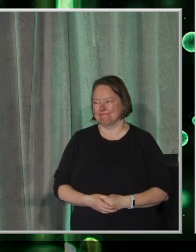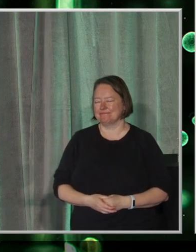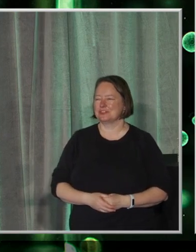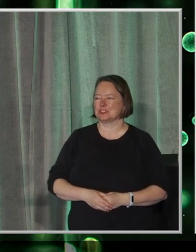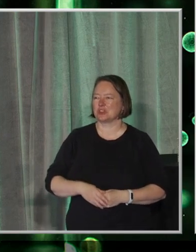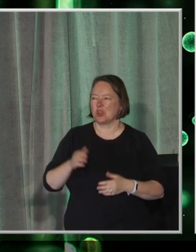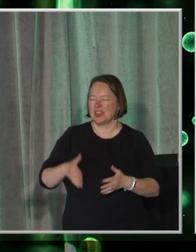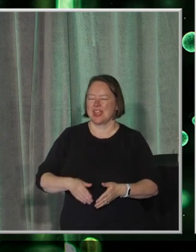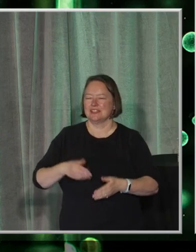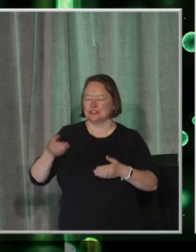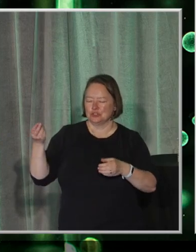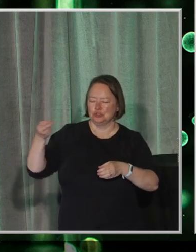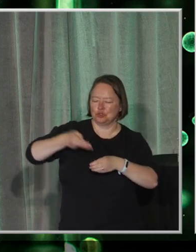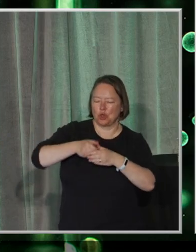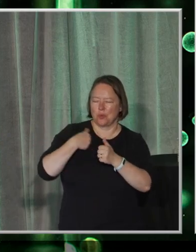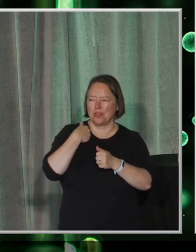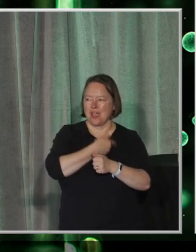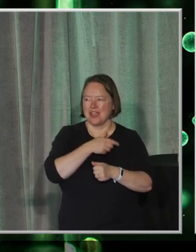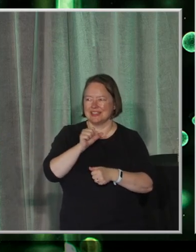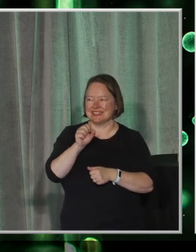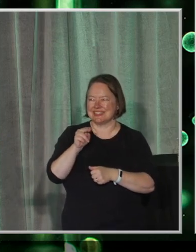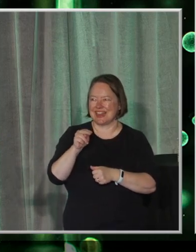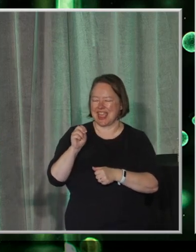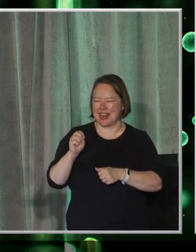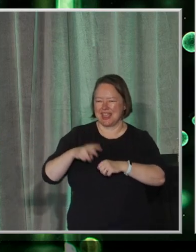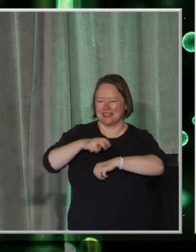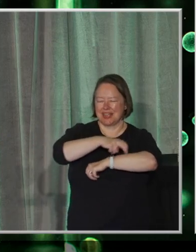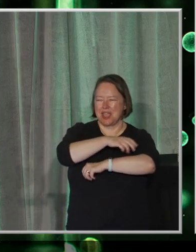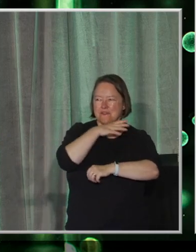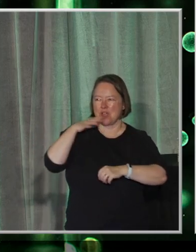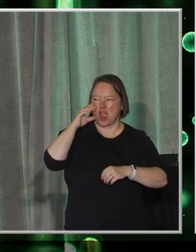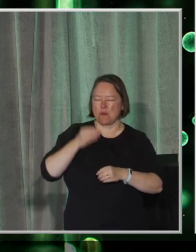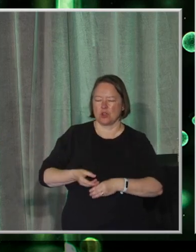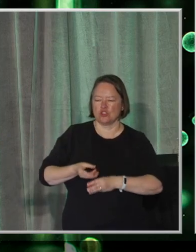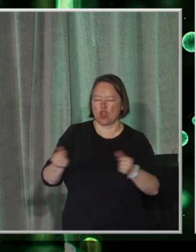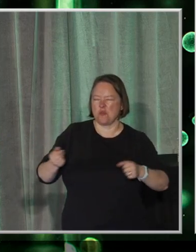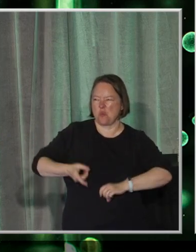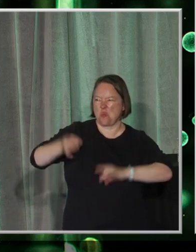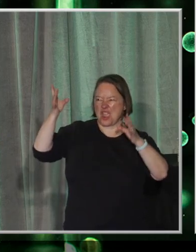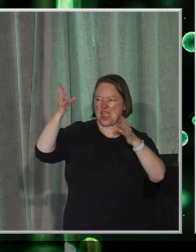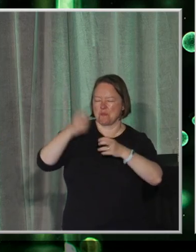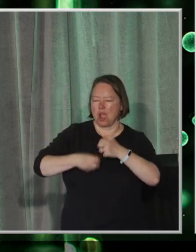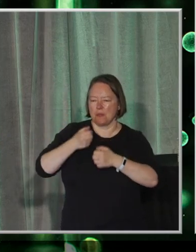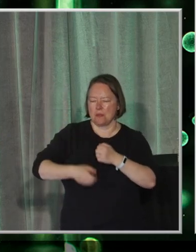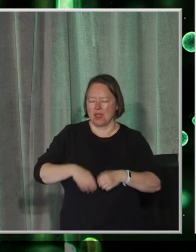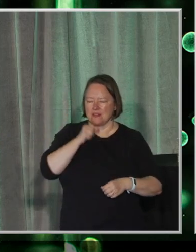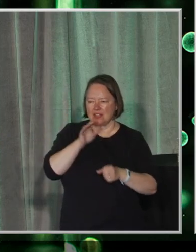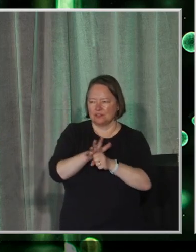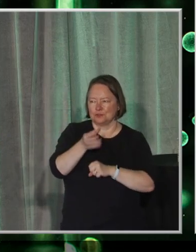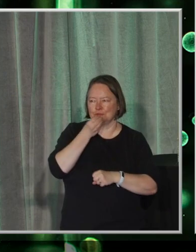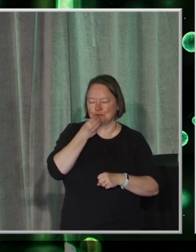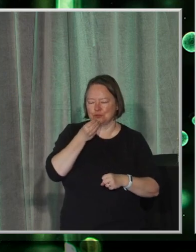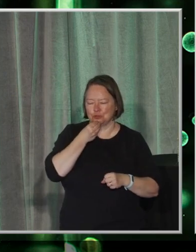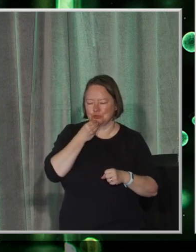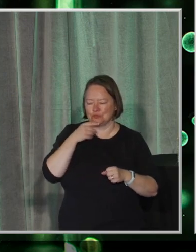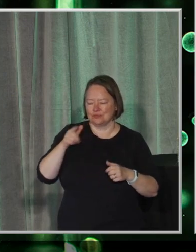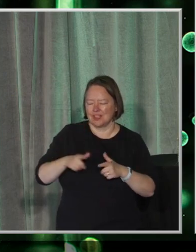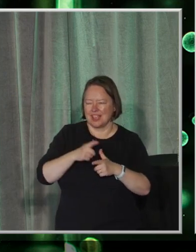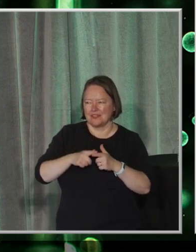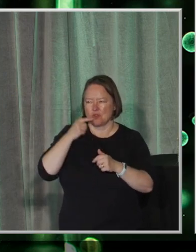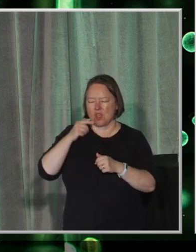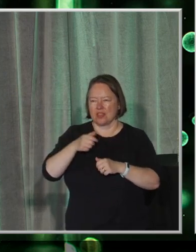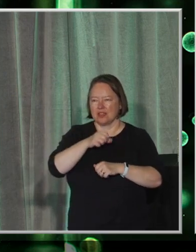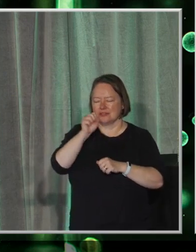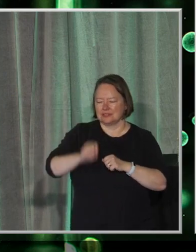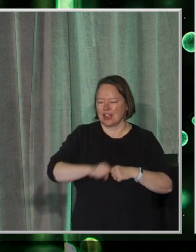So let's join Senene Farm in solving this wicked problem of malnutrition and hence helping Tanzania and sub-Saharan African countries